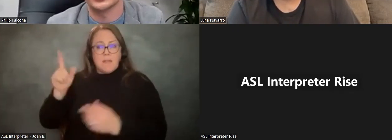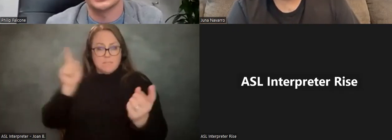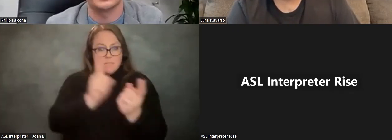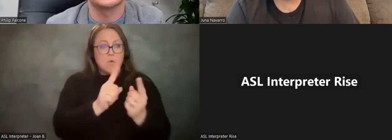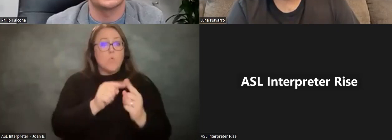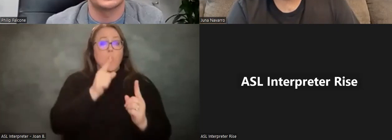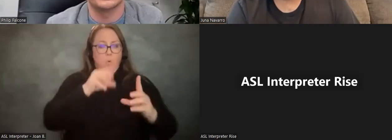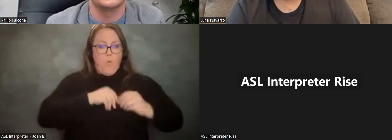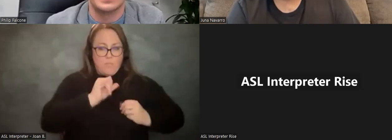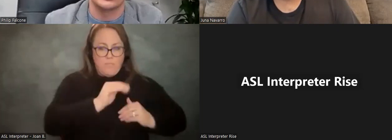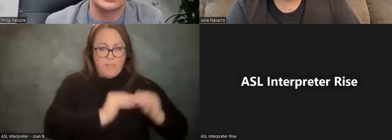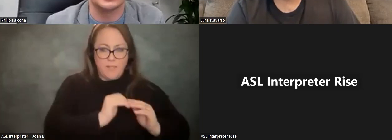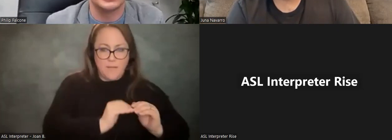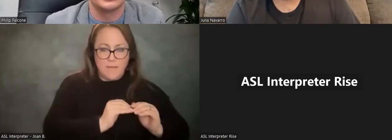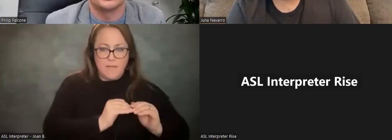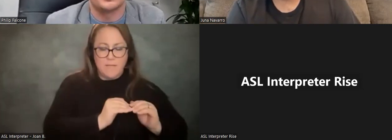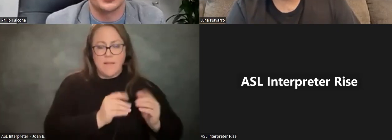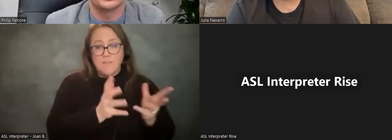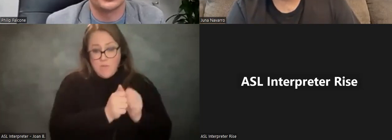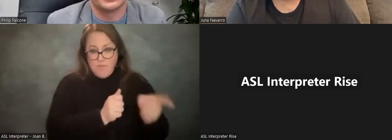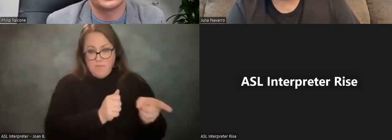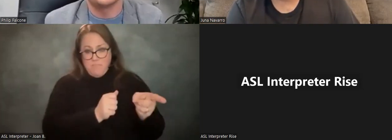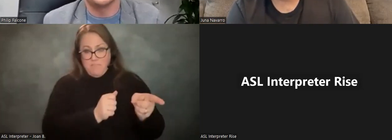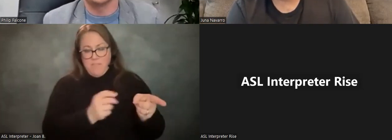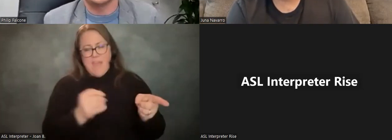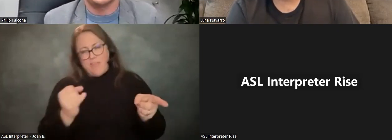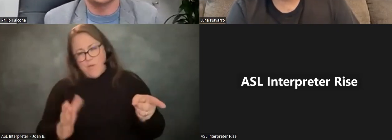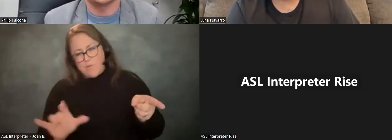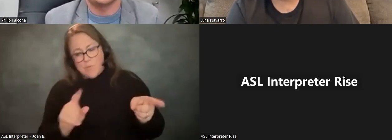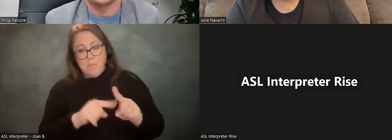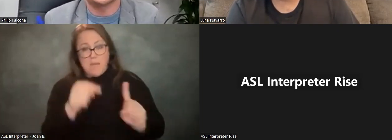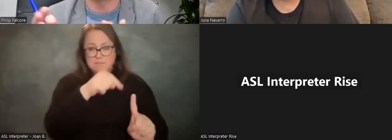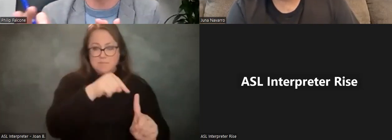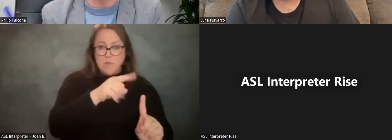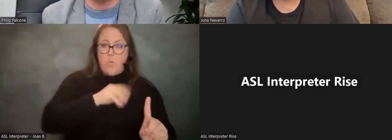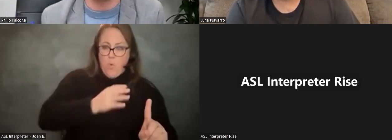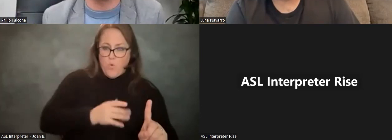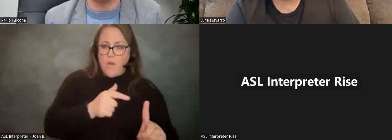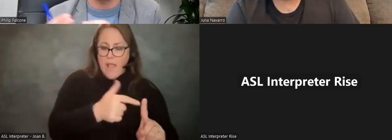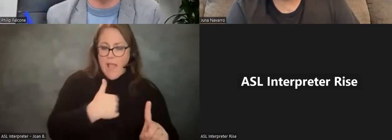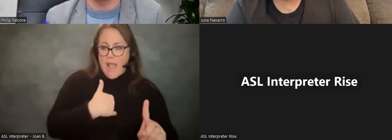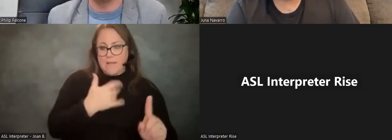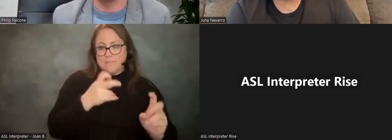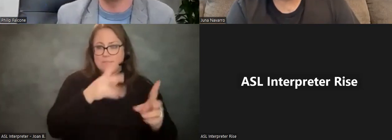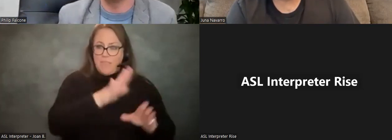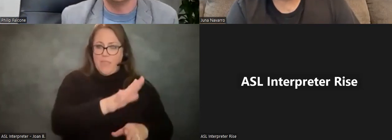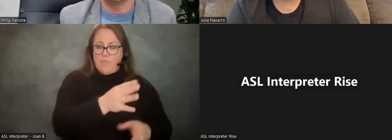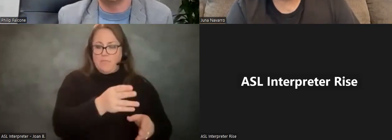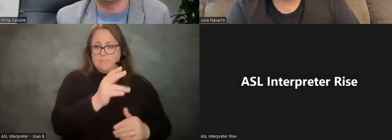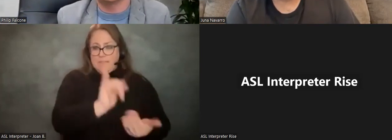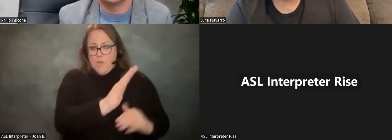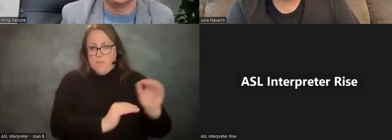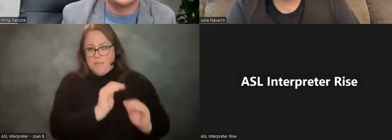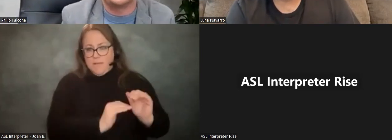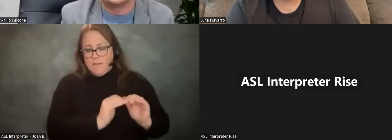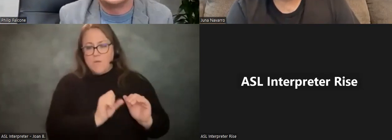try to come to some kind of, and the artist, but the property owner is the one who kind of has the final say in this particular instance because it's their property. Try to talk to